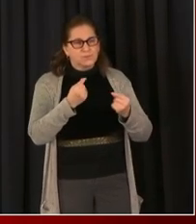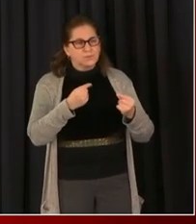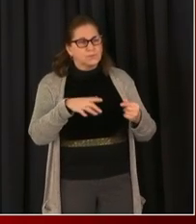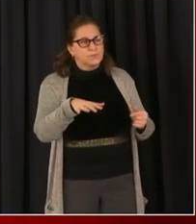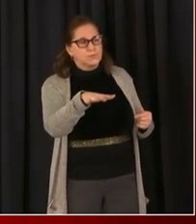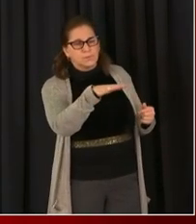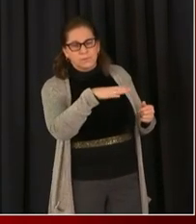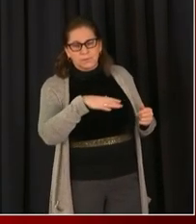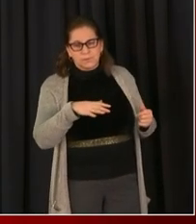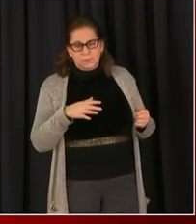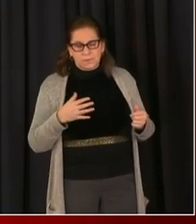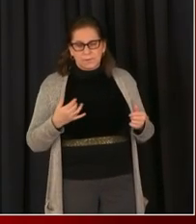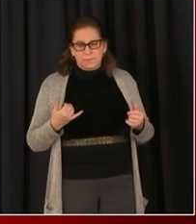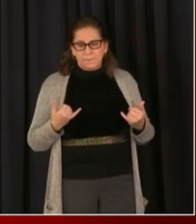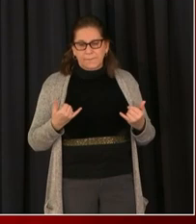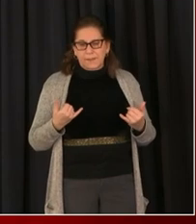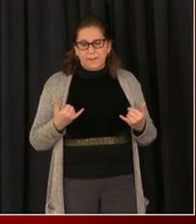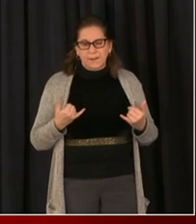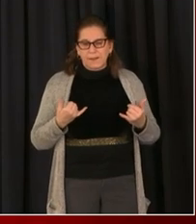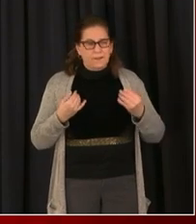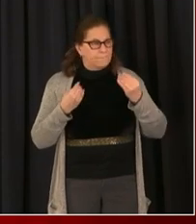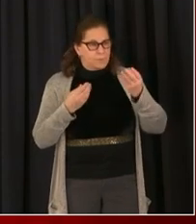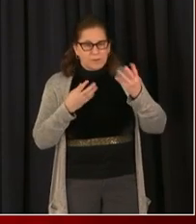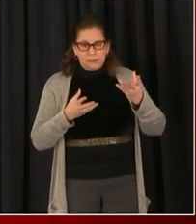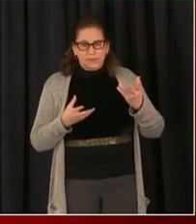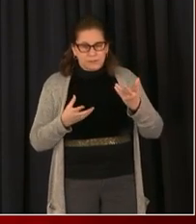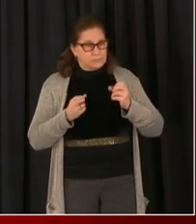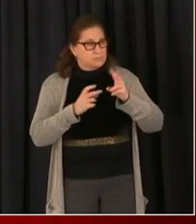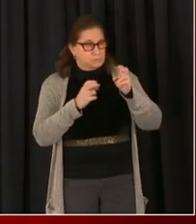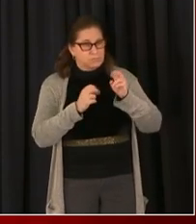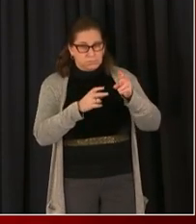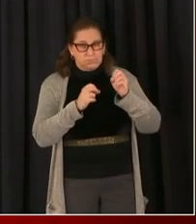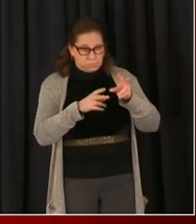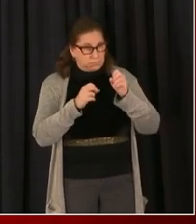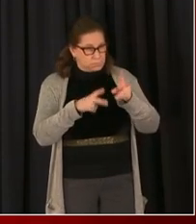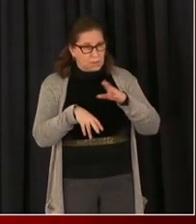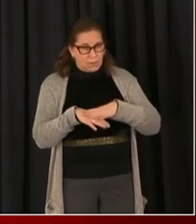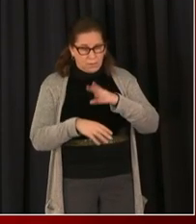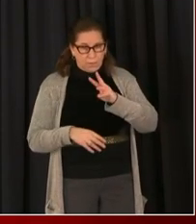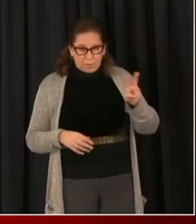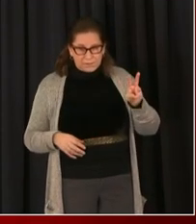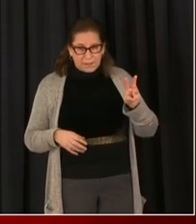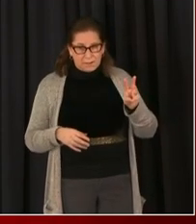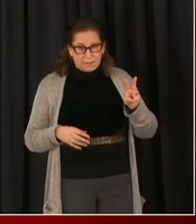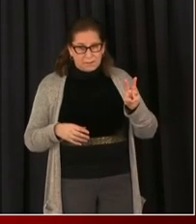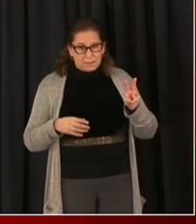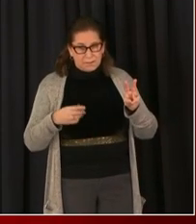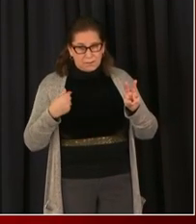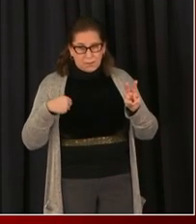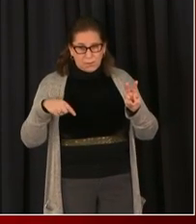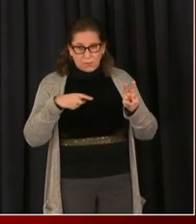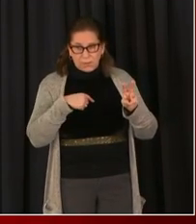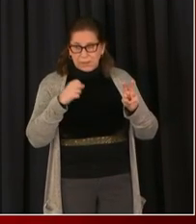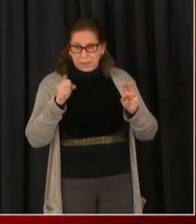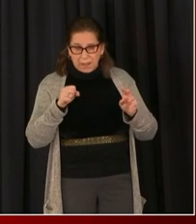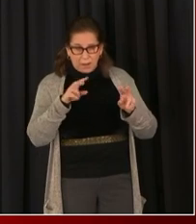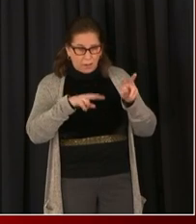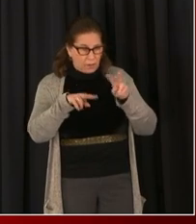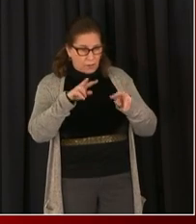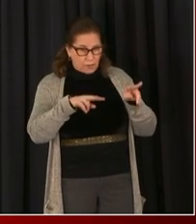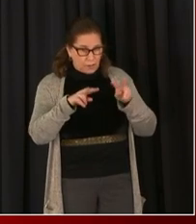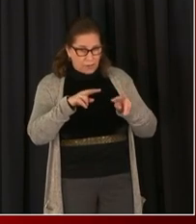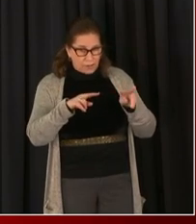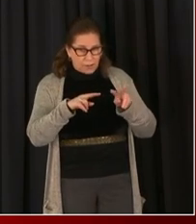outbreak, and then how many cases does that mean, and then are we going to be able to drill down and see, what 30 universities